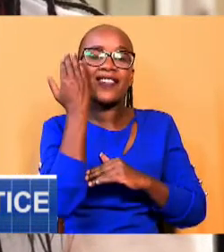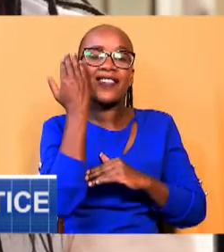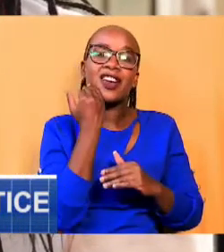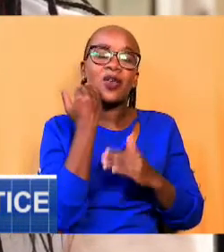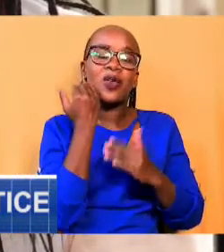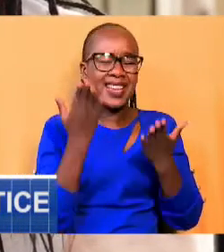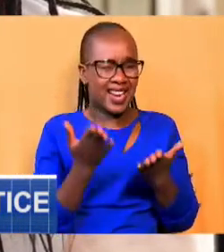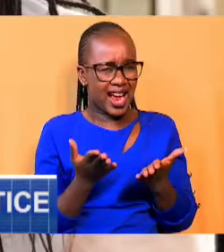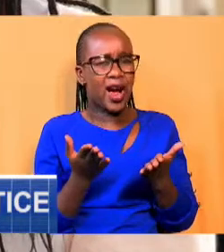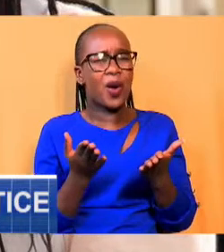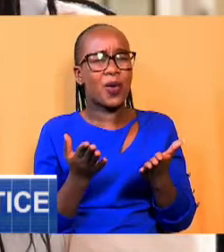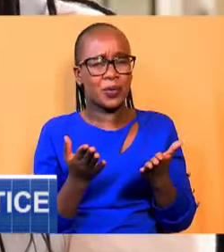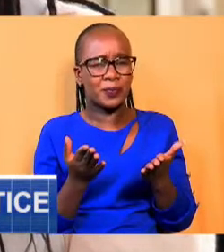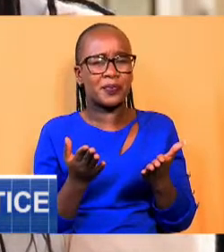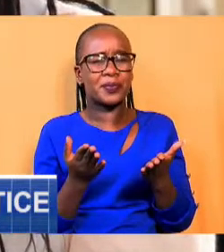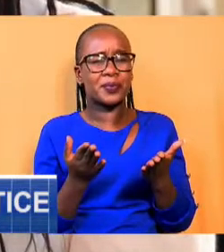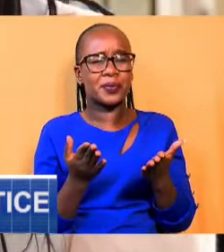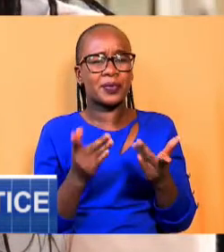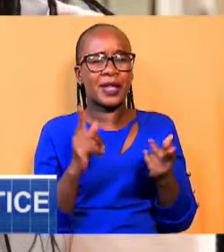the offense is read to him,